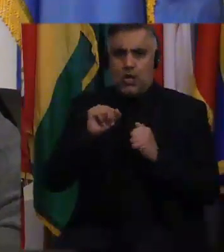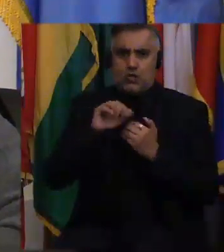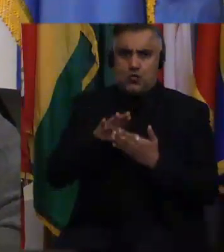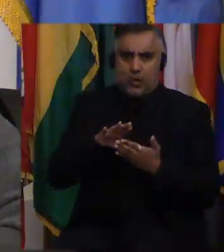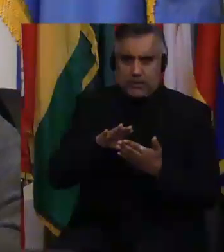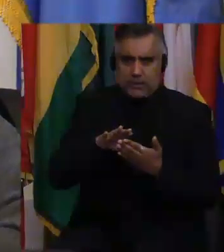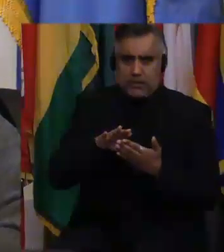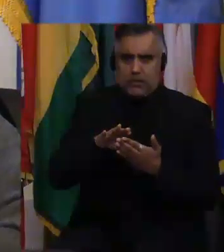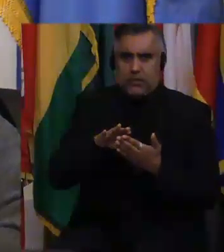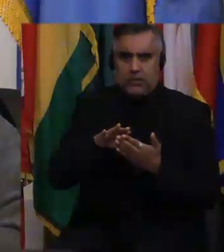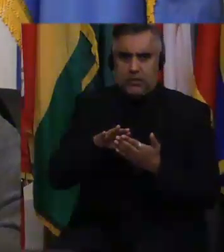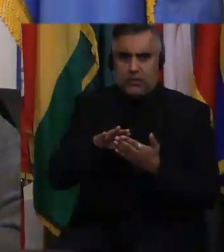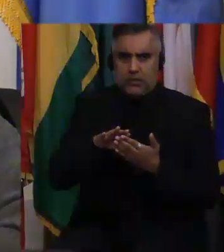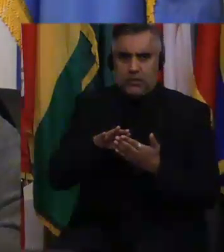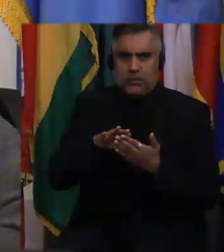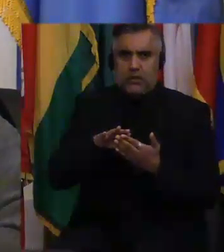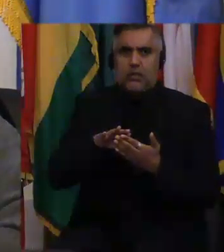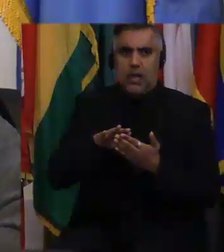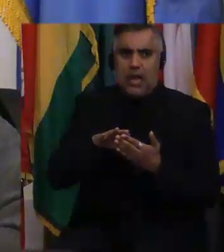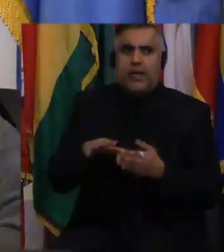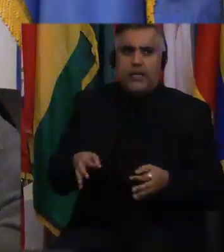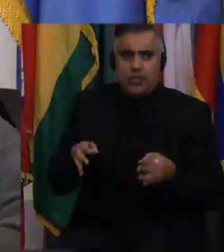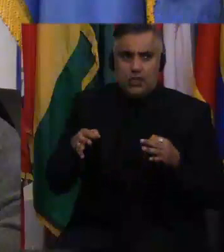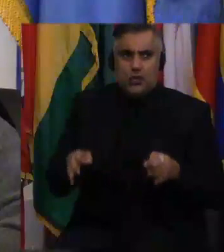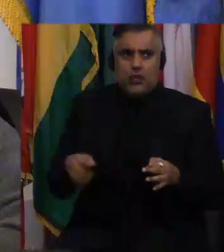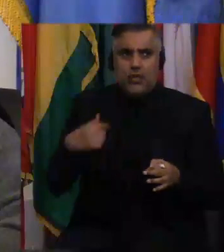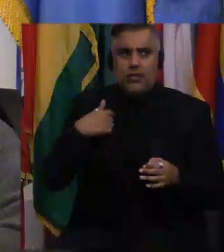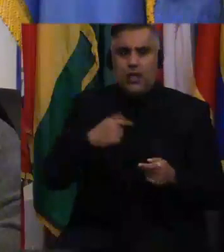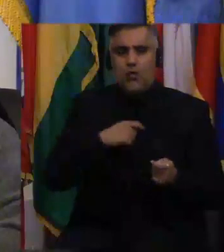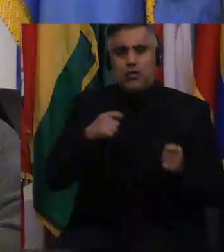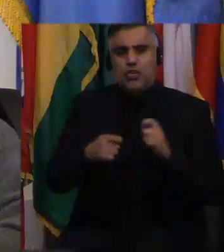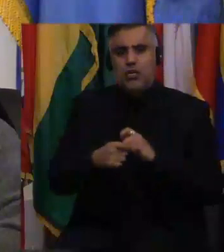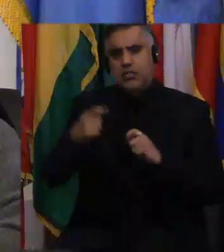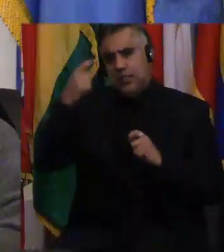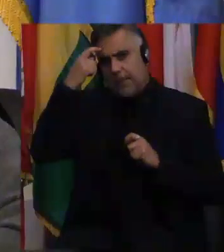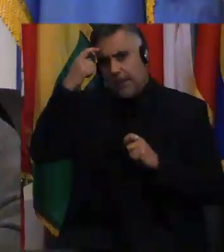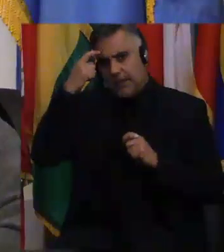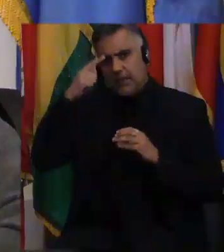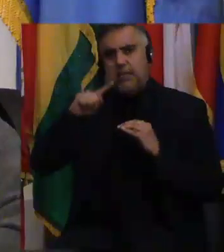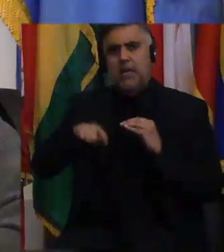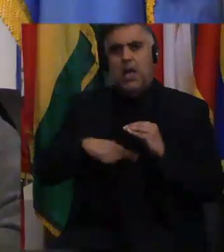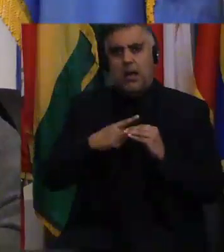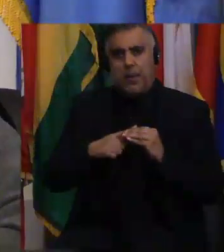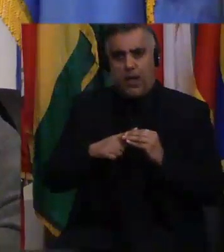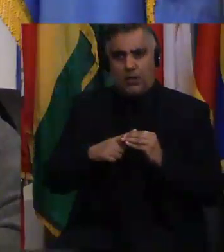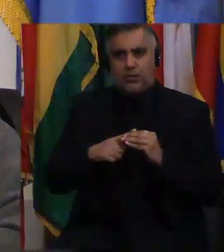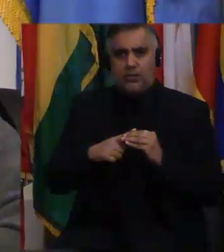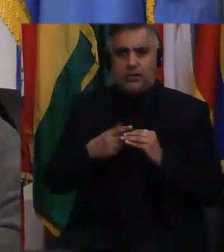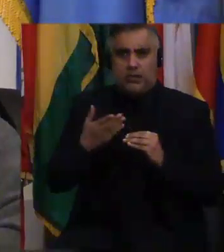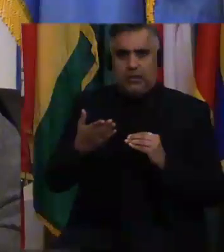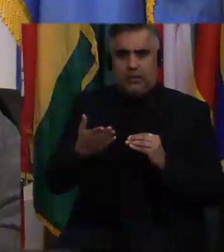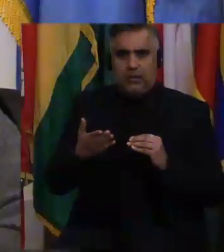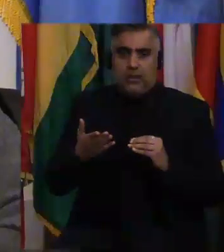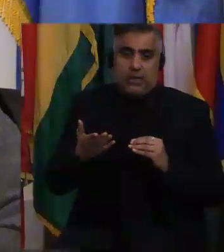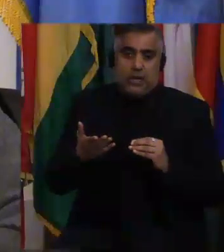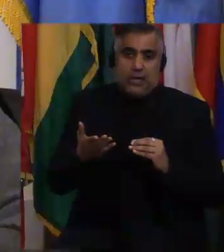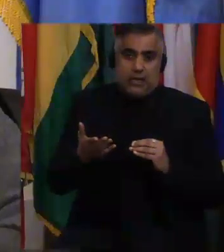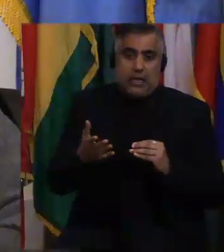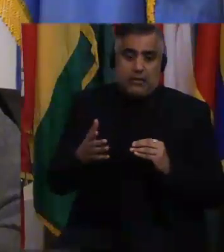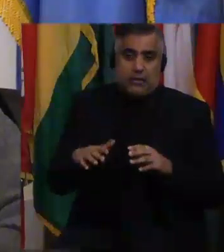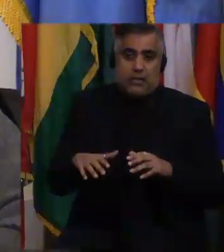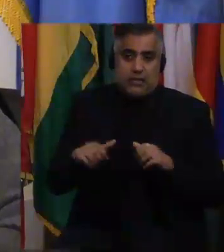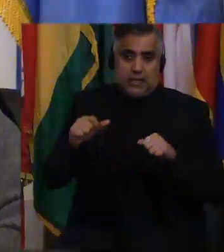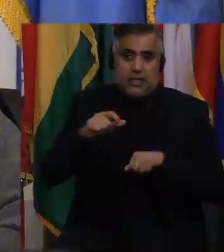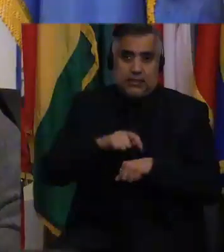addressed in ensuring that we change the mindsets about, and that's taking